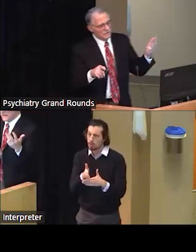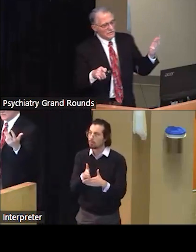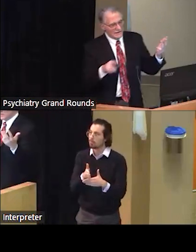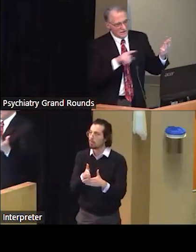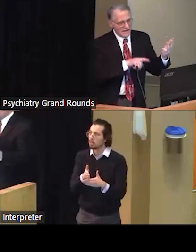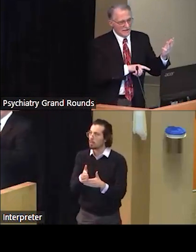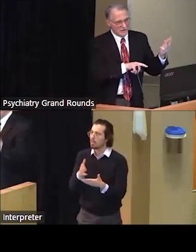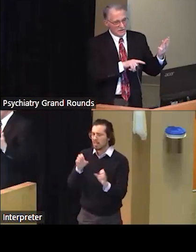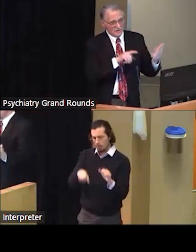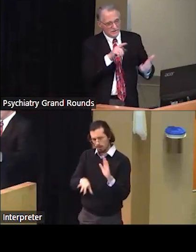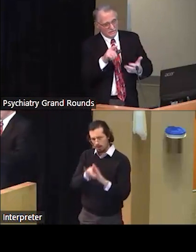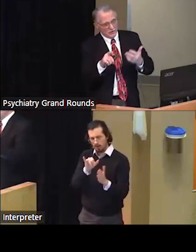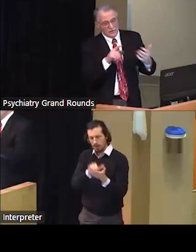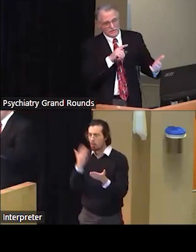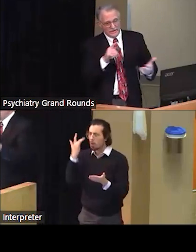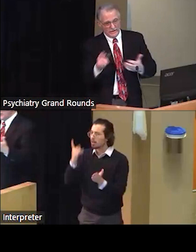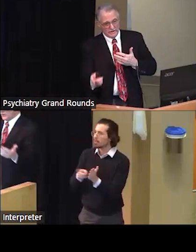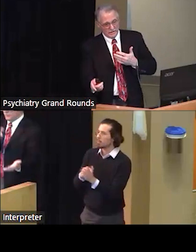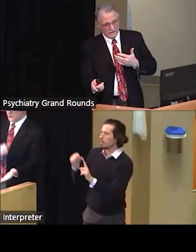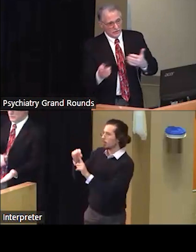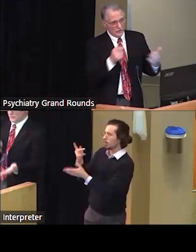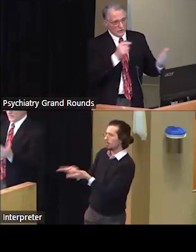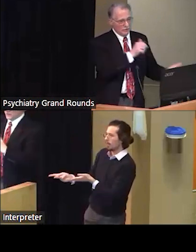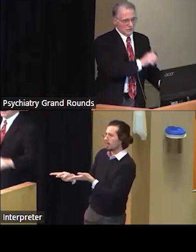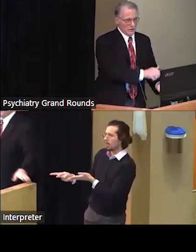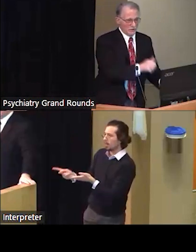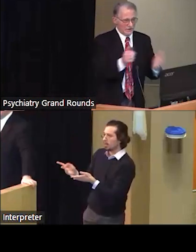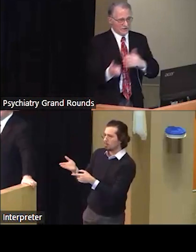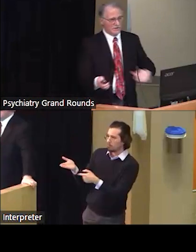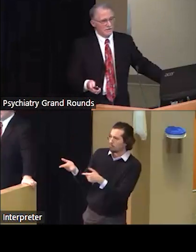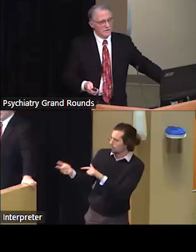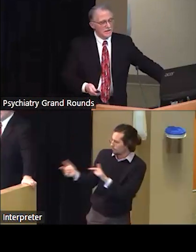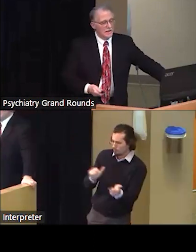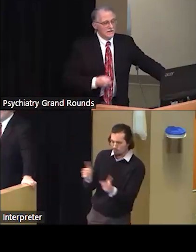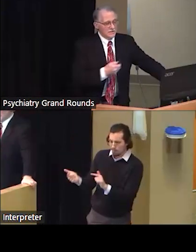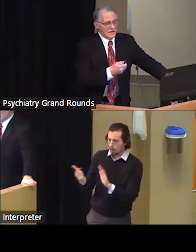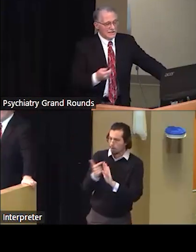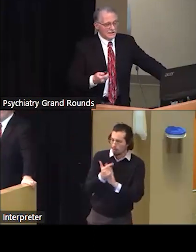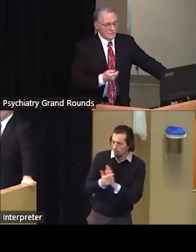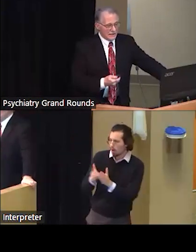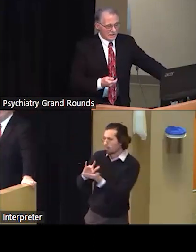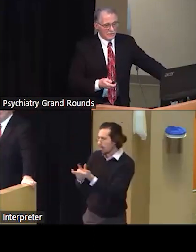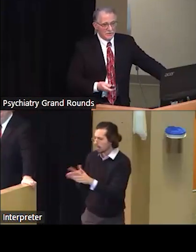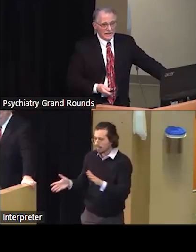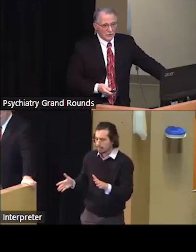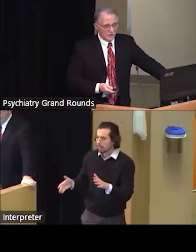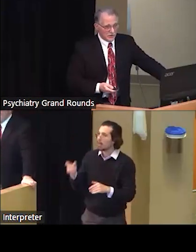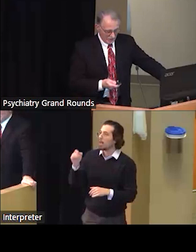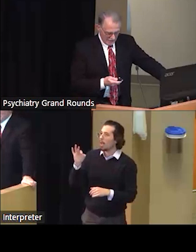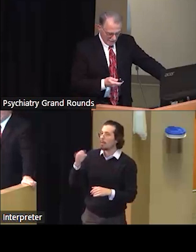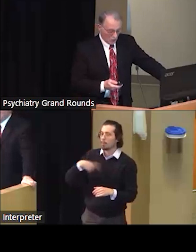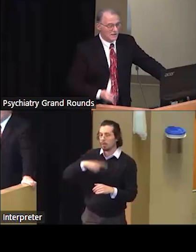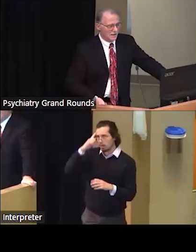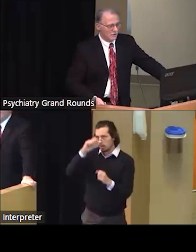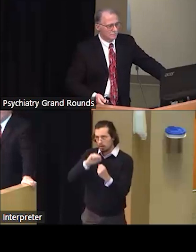What can we find out as mechanisms? Because sometimes our words fail us when we're going between professions. If getting into mechanisms might help us